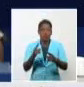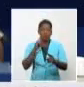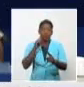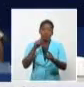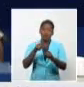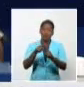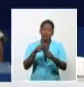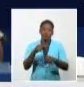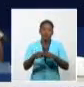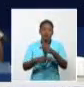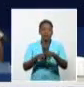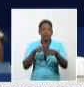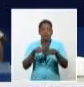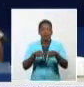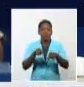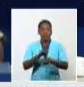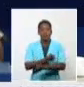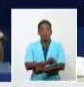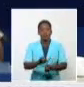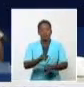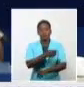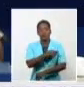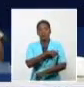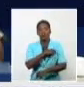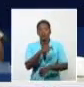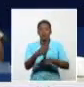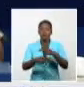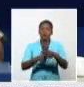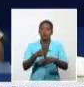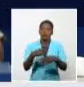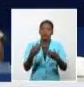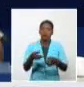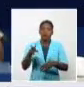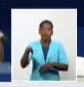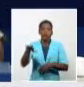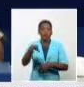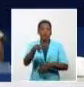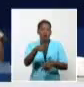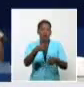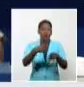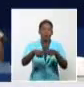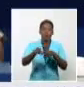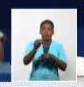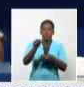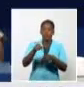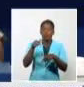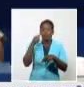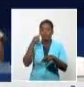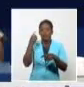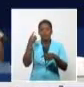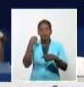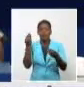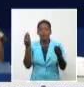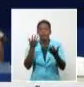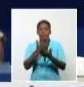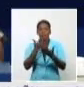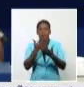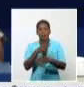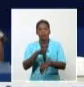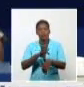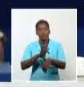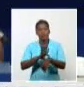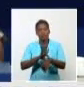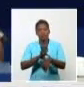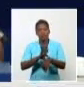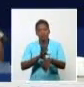to emphasize this because this is one of the goals of our program, to reach more and more